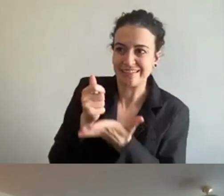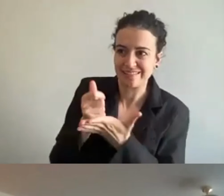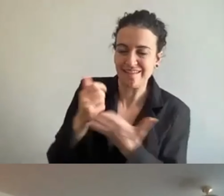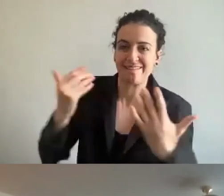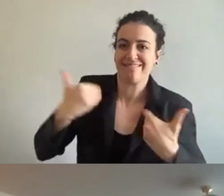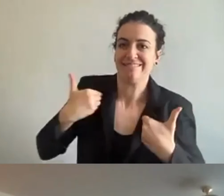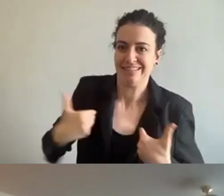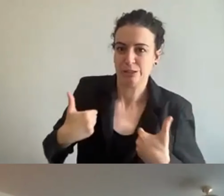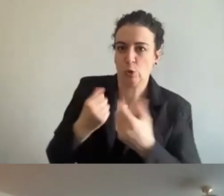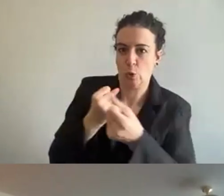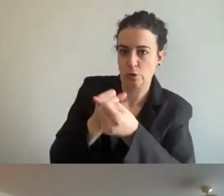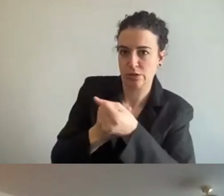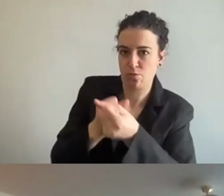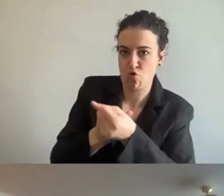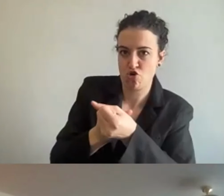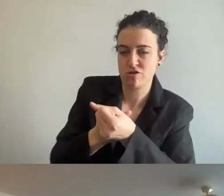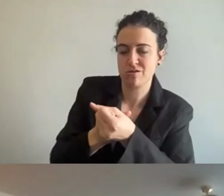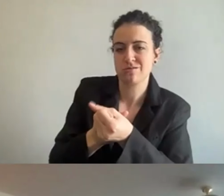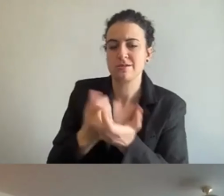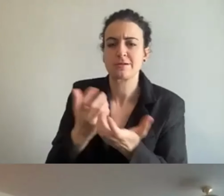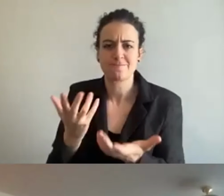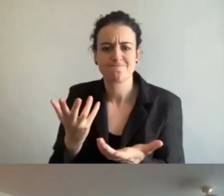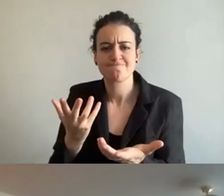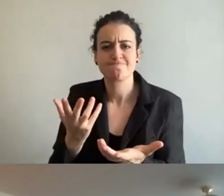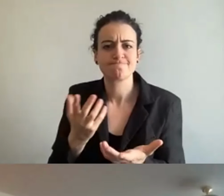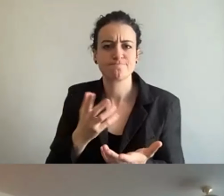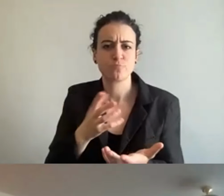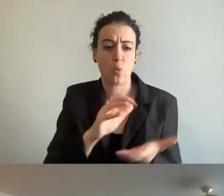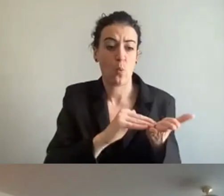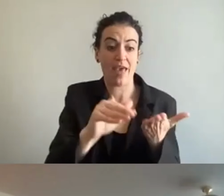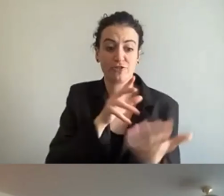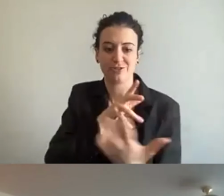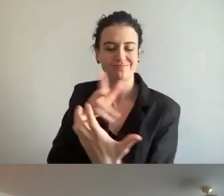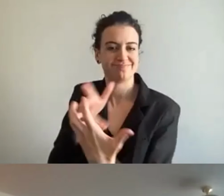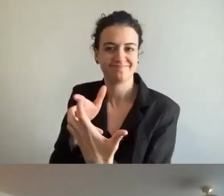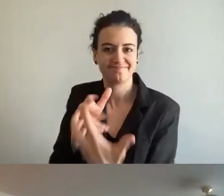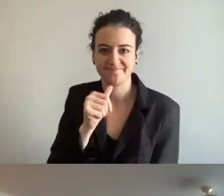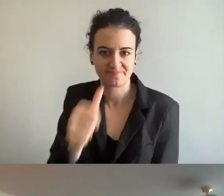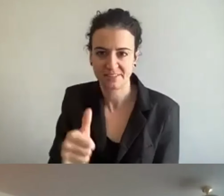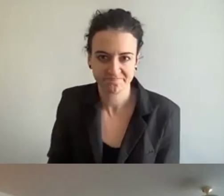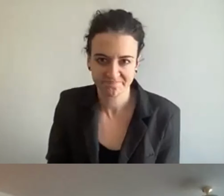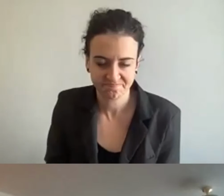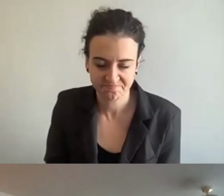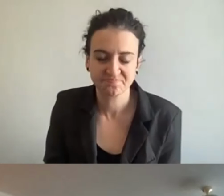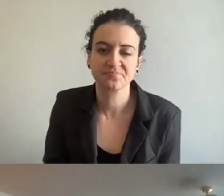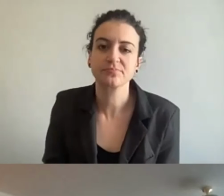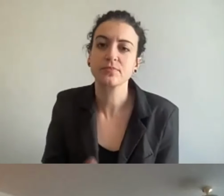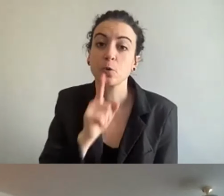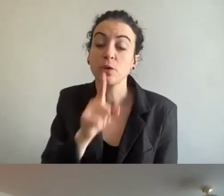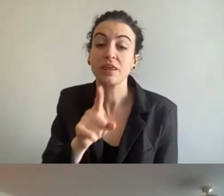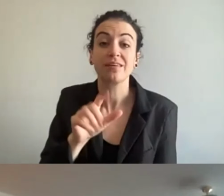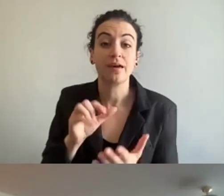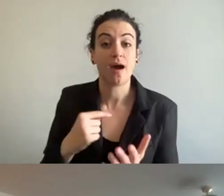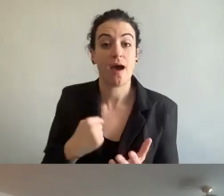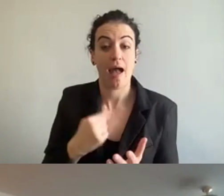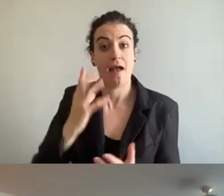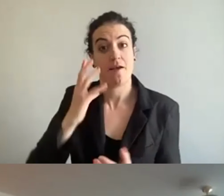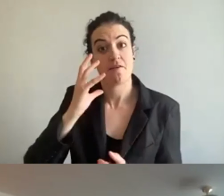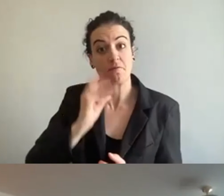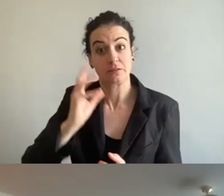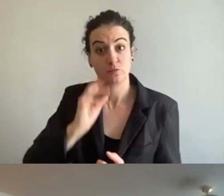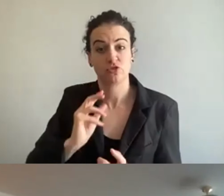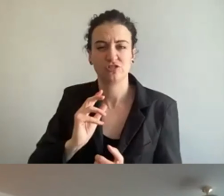Because I know someone that I've actually questioned that very thing